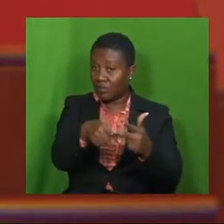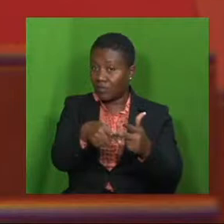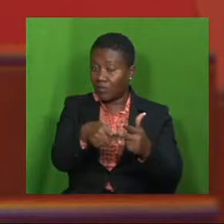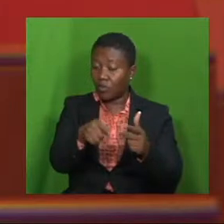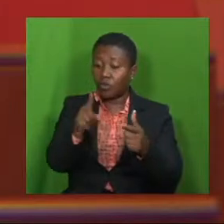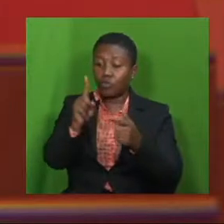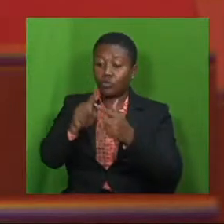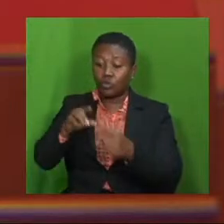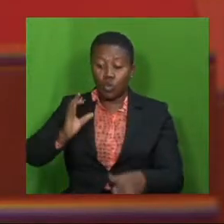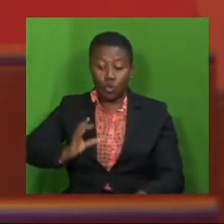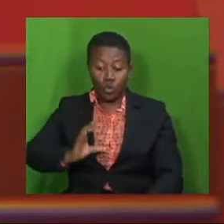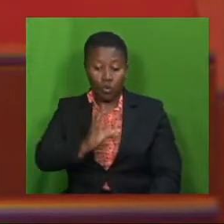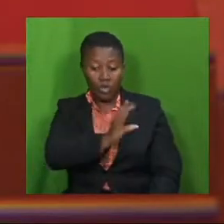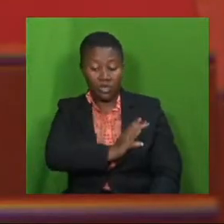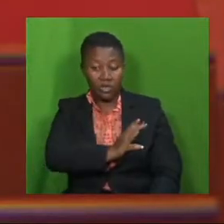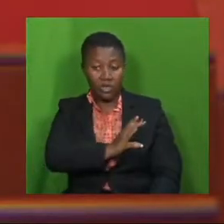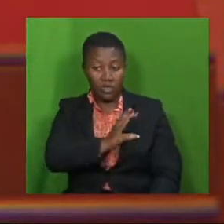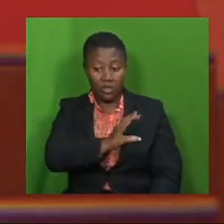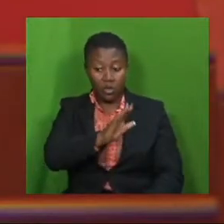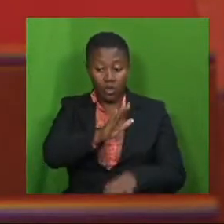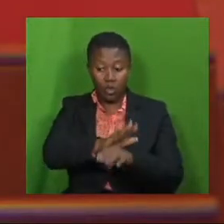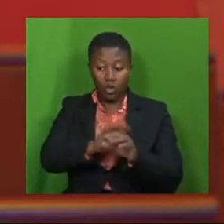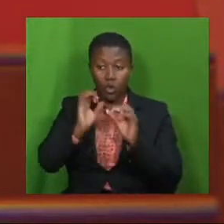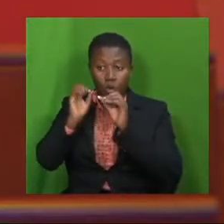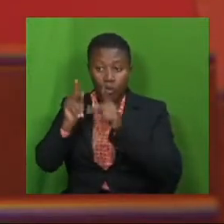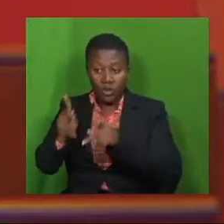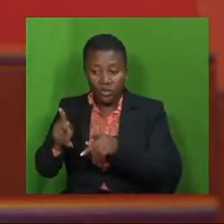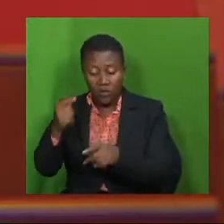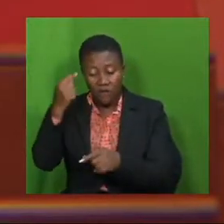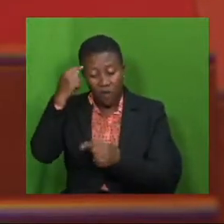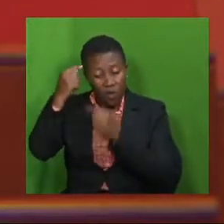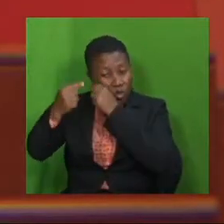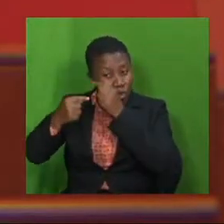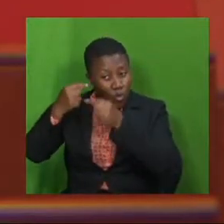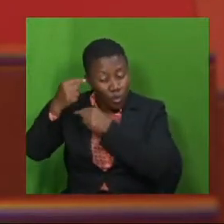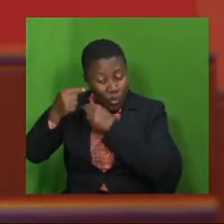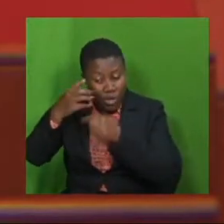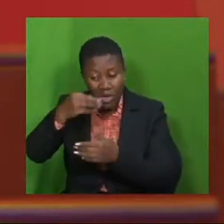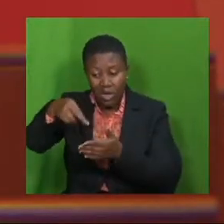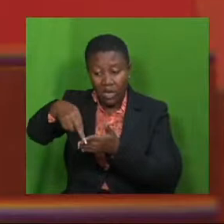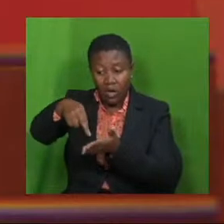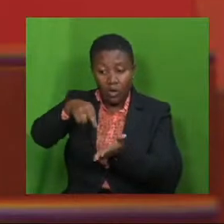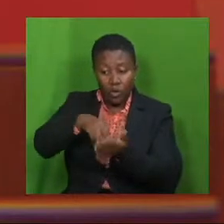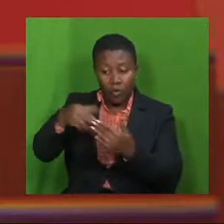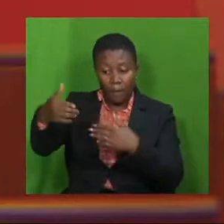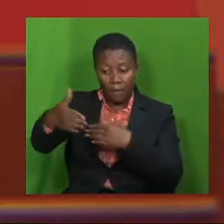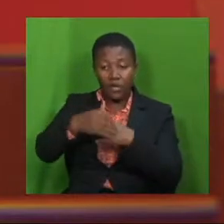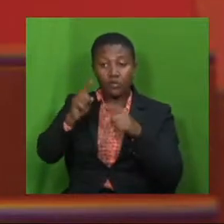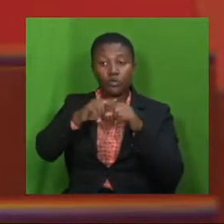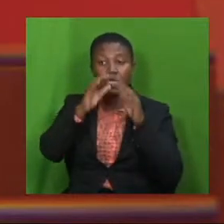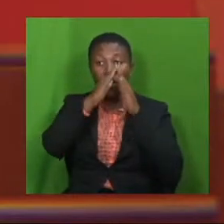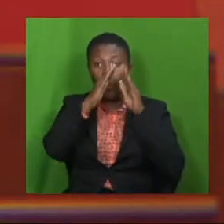of Privileges for consideration and report to the House.